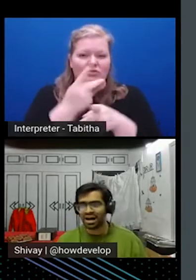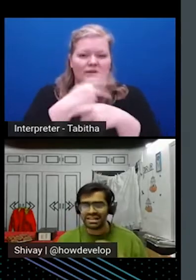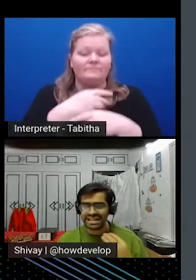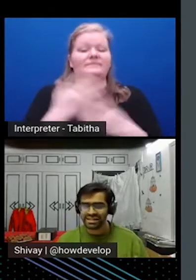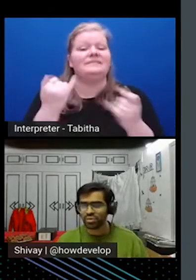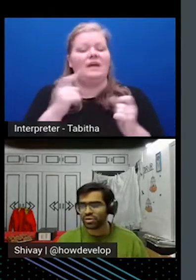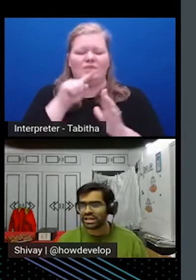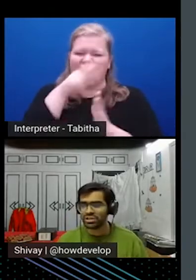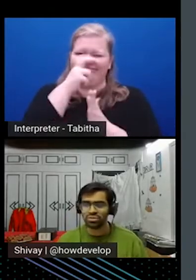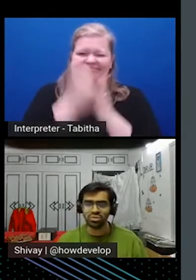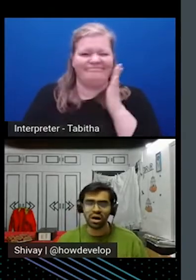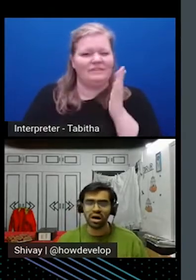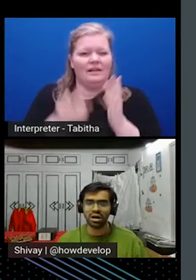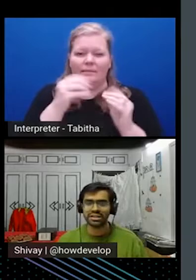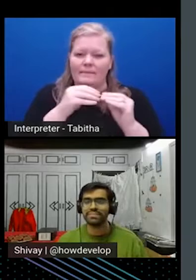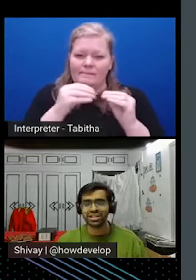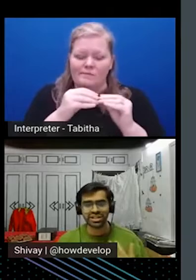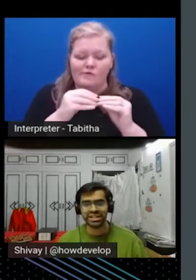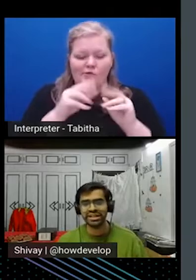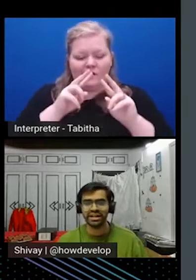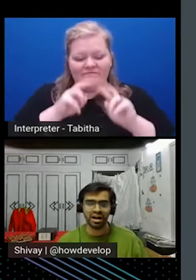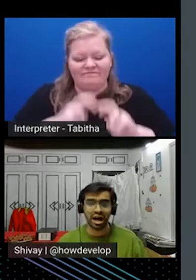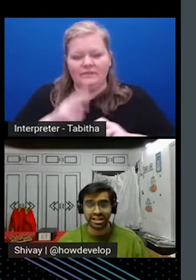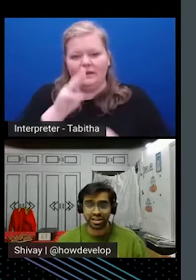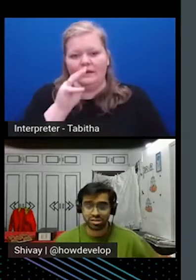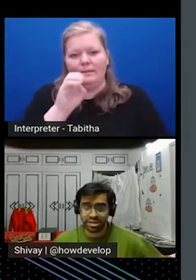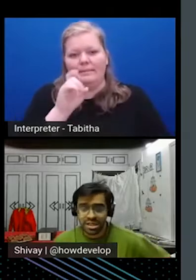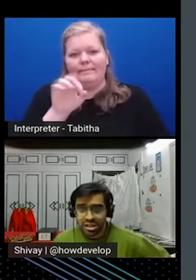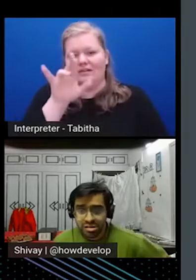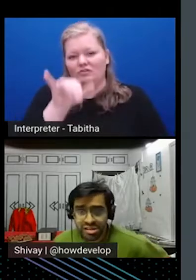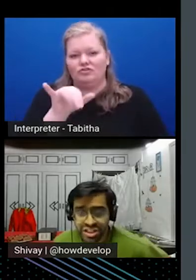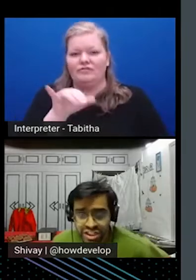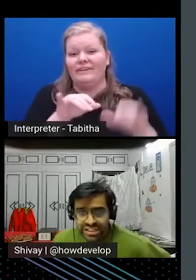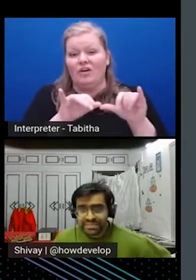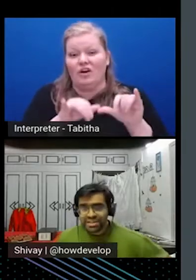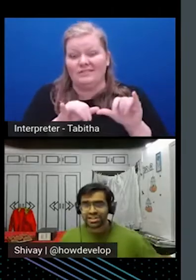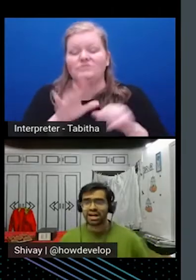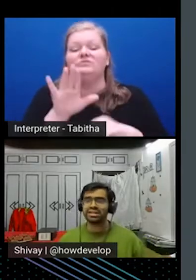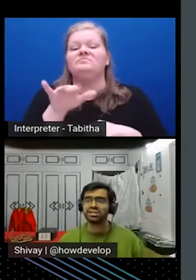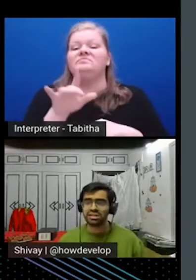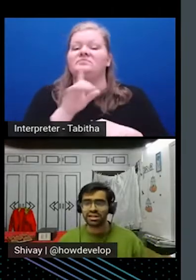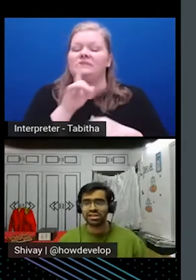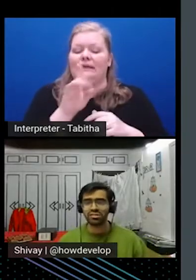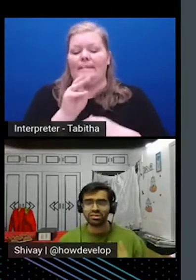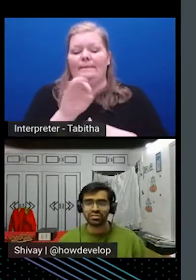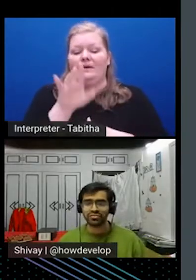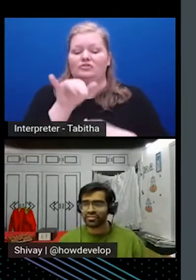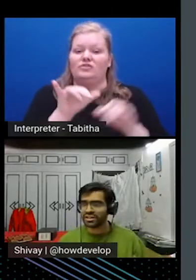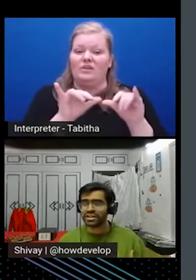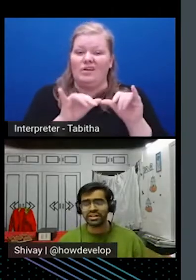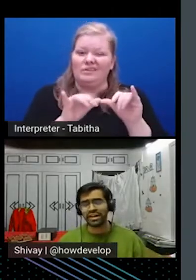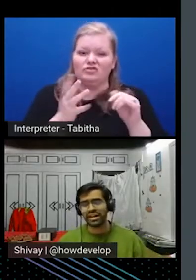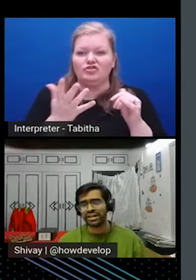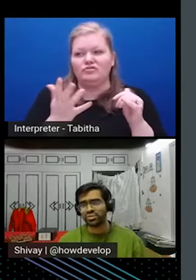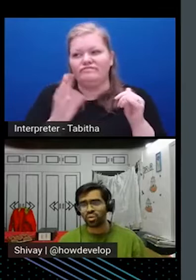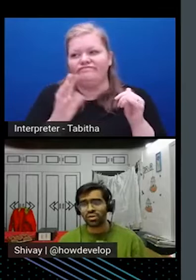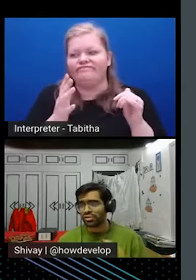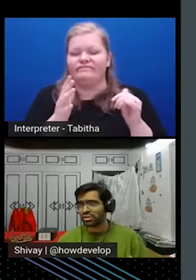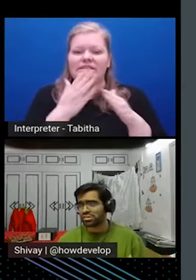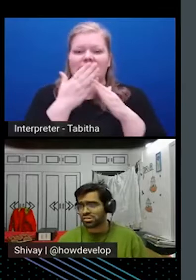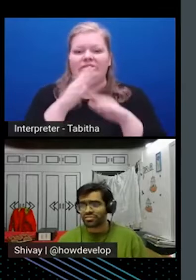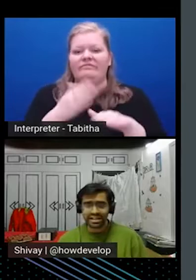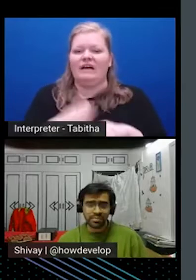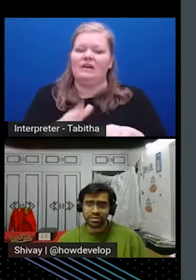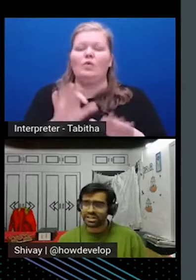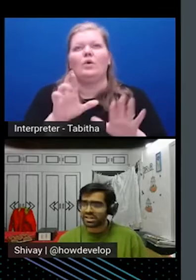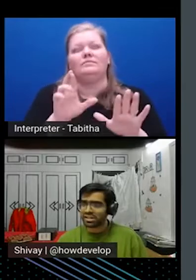dive a little more into the Meshery architecture. So essentially, the Meshery architecture is sort of divided into, or you